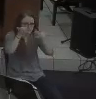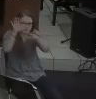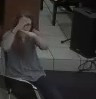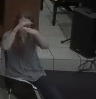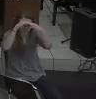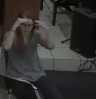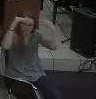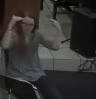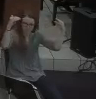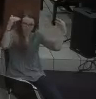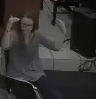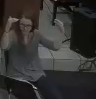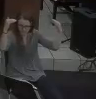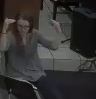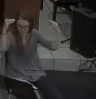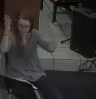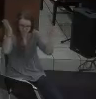heaven